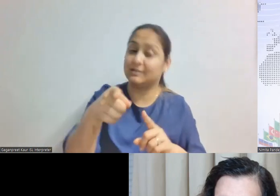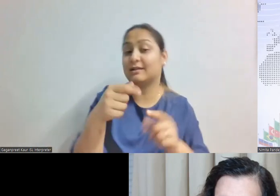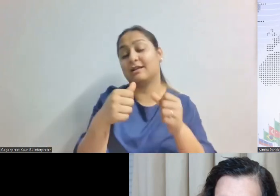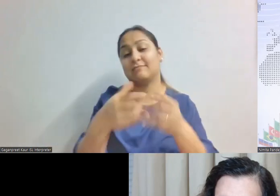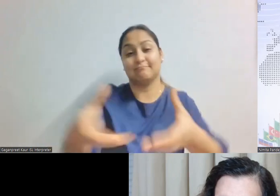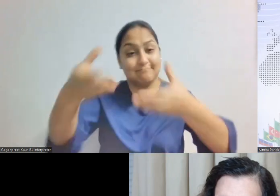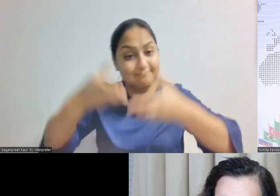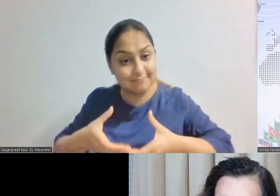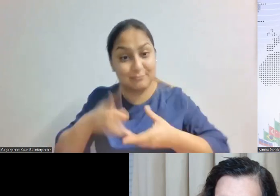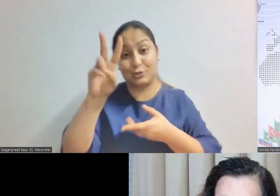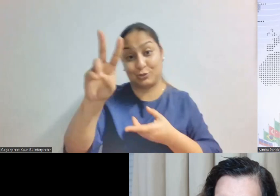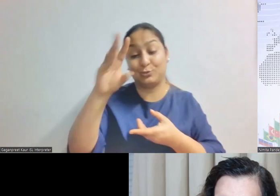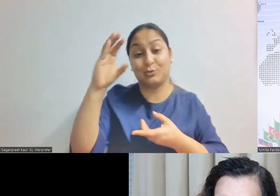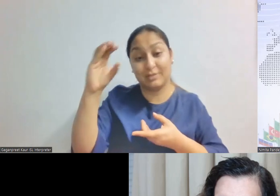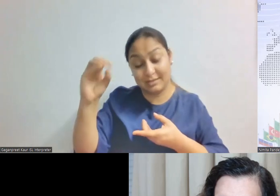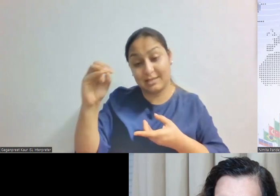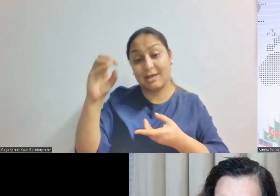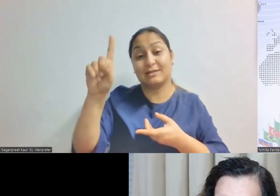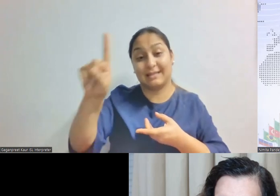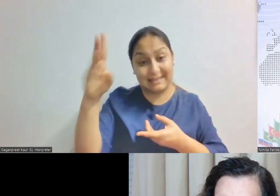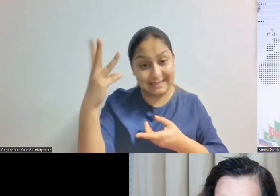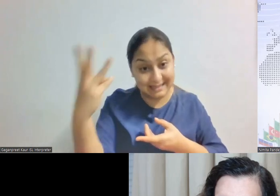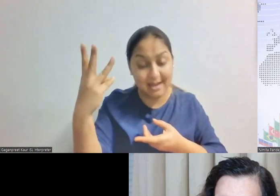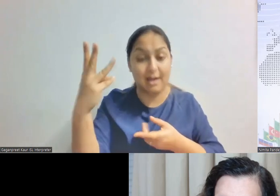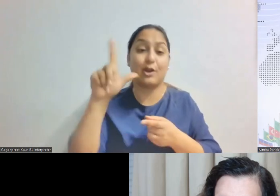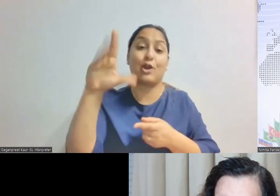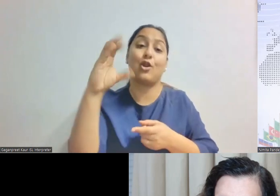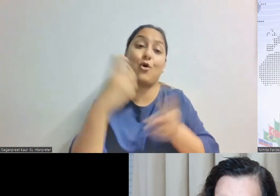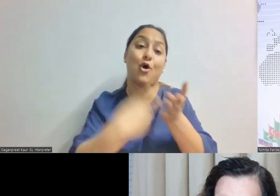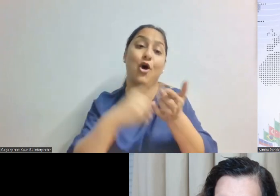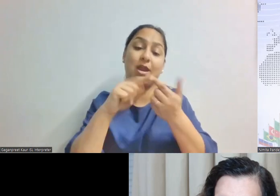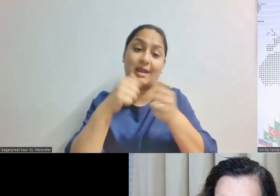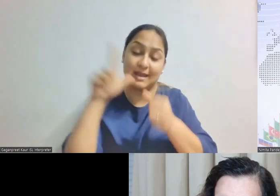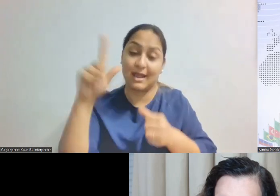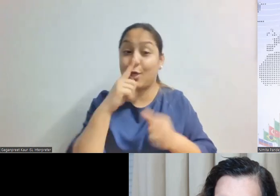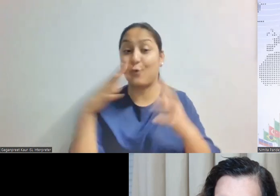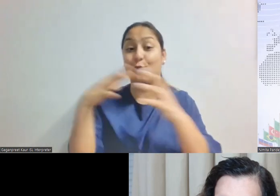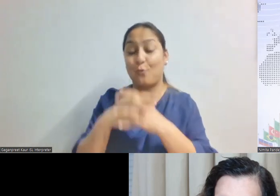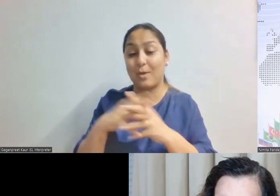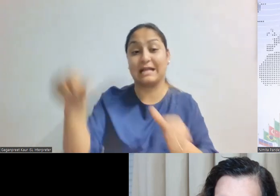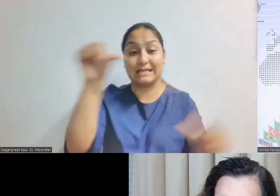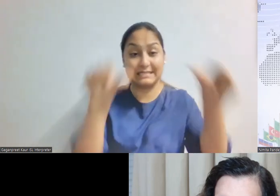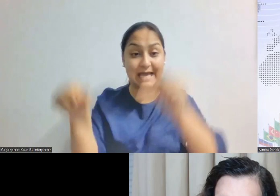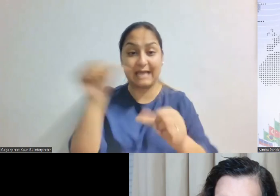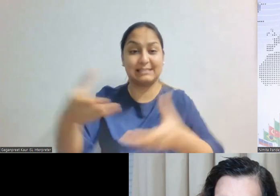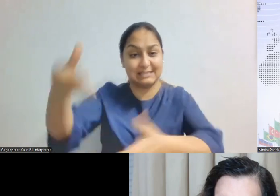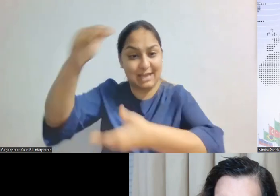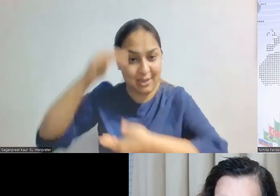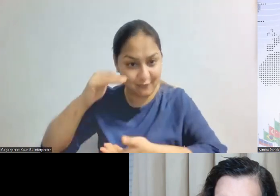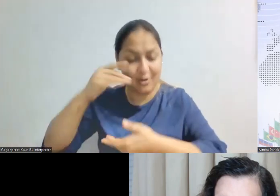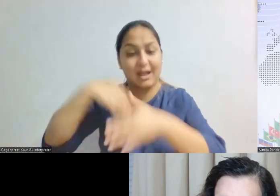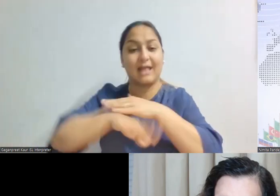the 2013 L'Oreal UNESCO for Women in Science Award for Latin